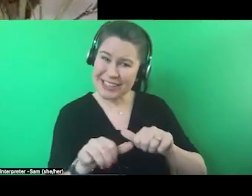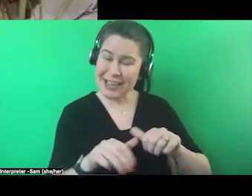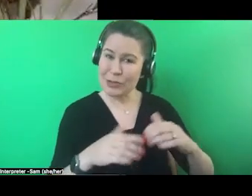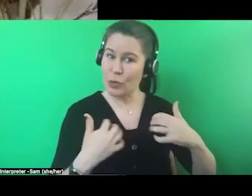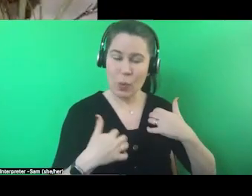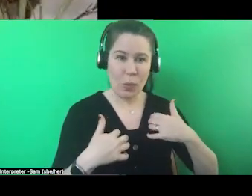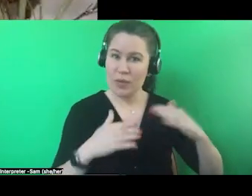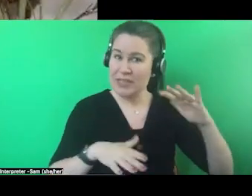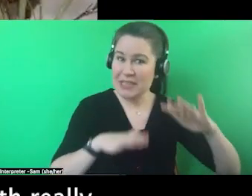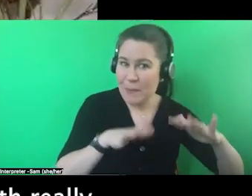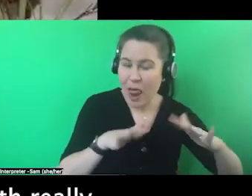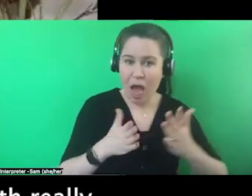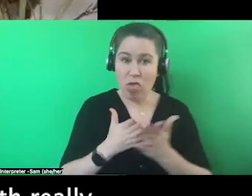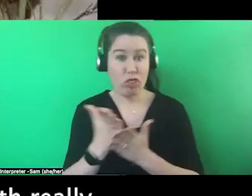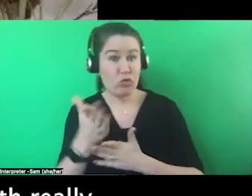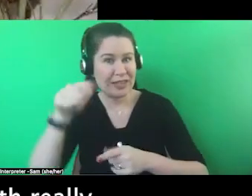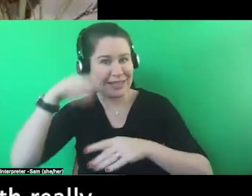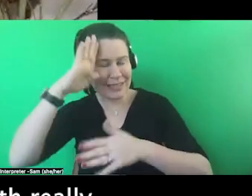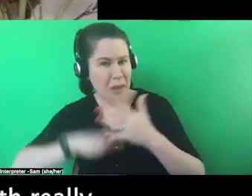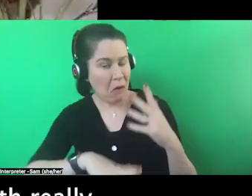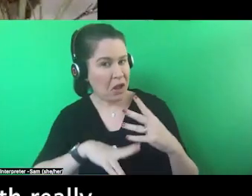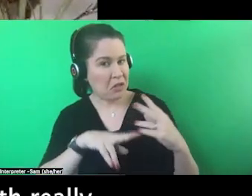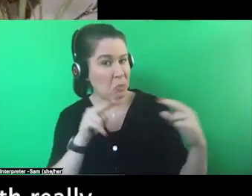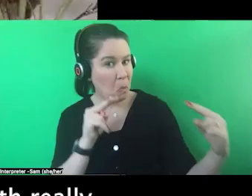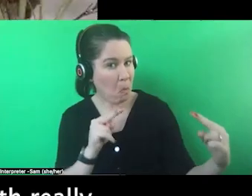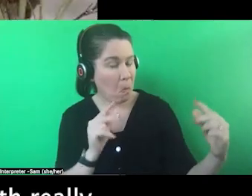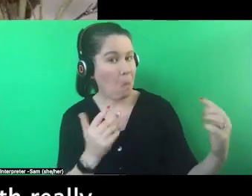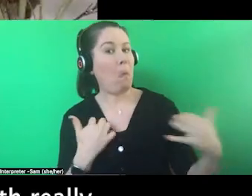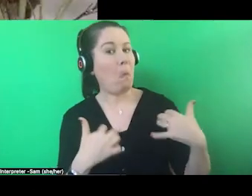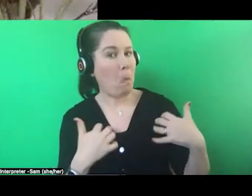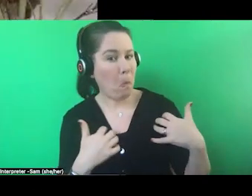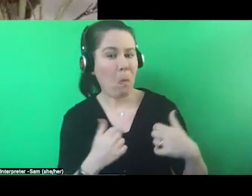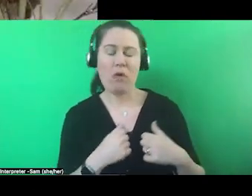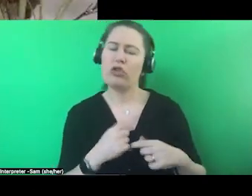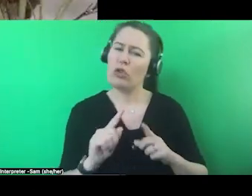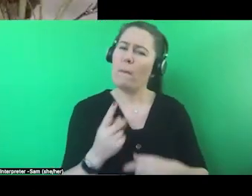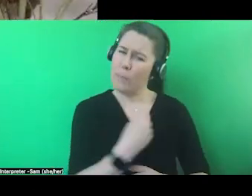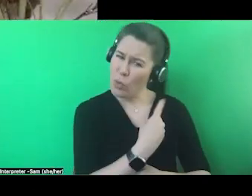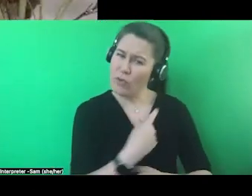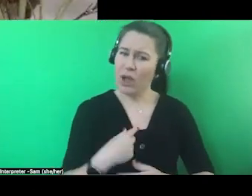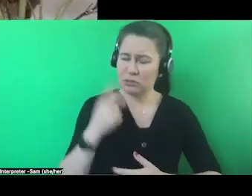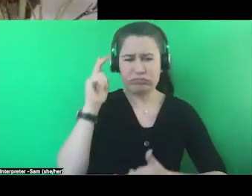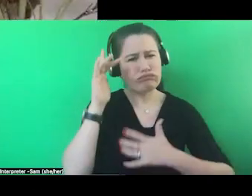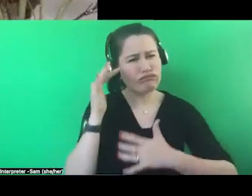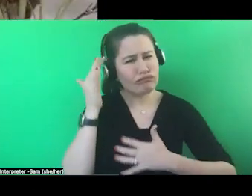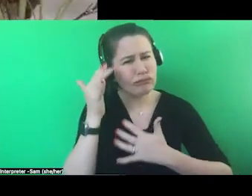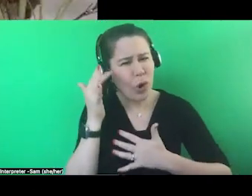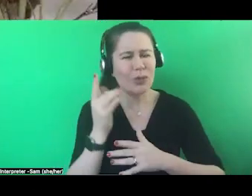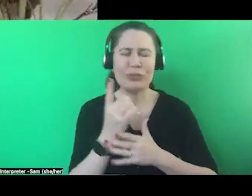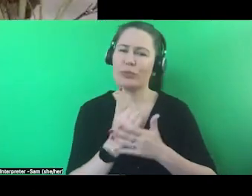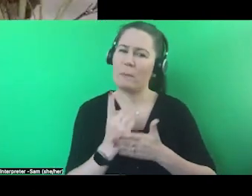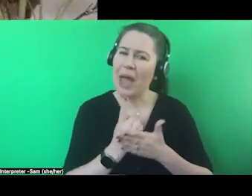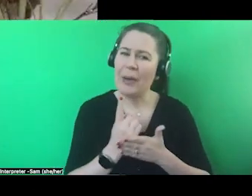really. We're both really concerned, our practices are both really concerned with kind of like working